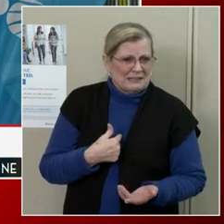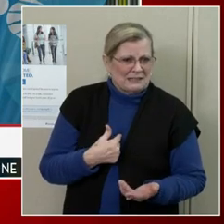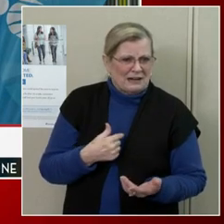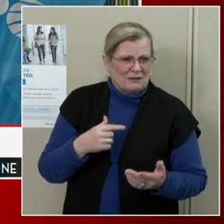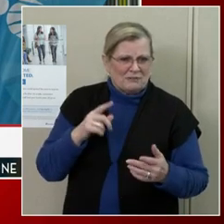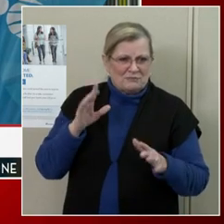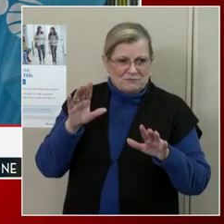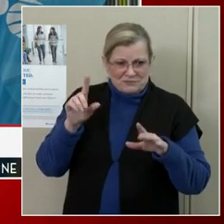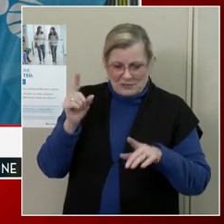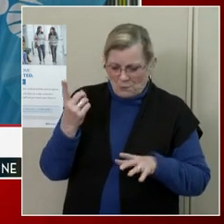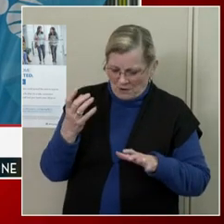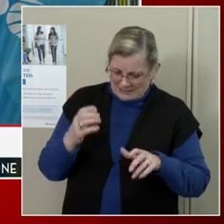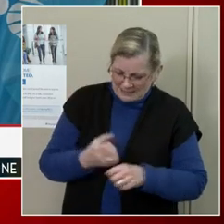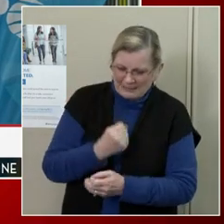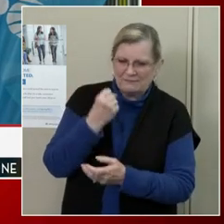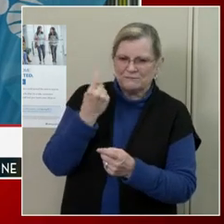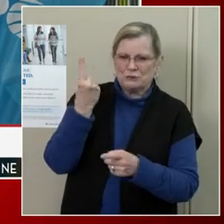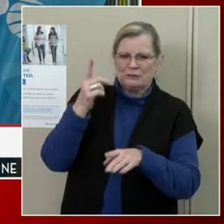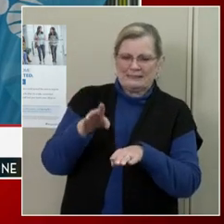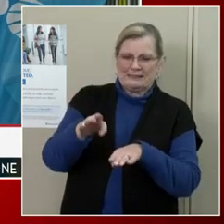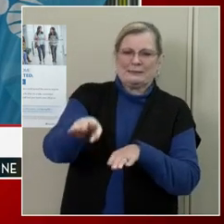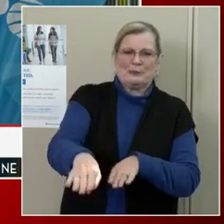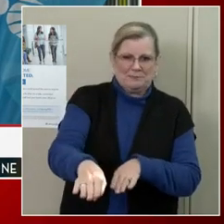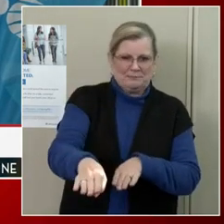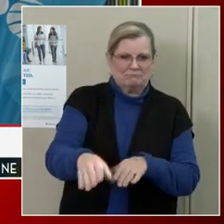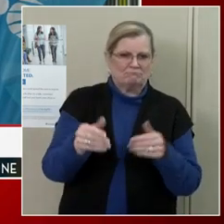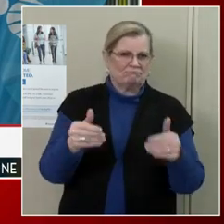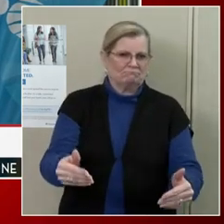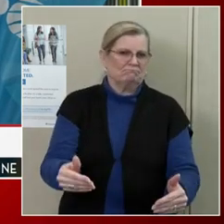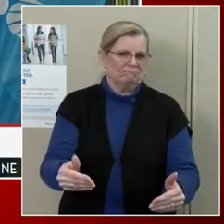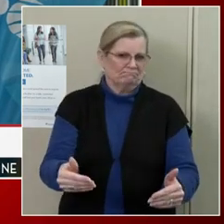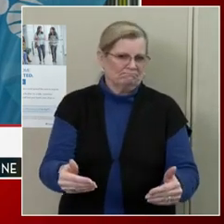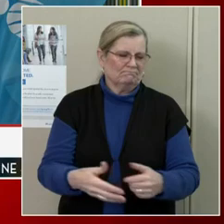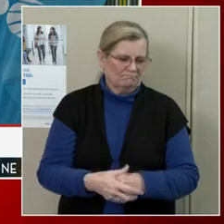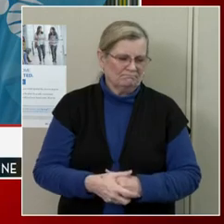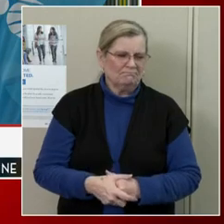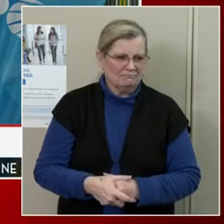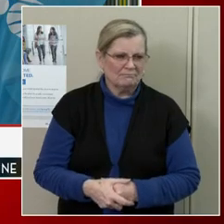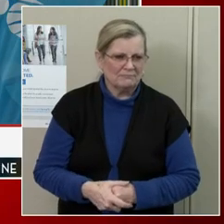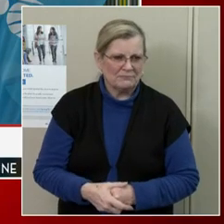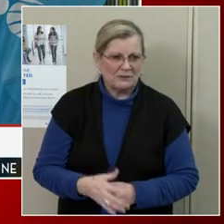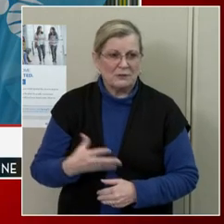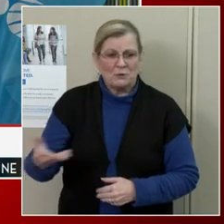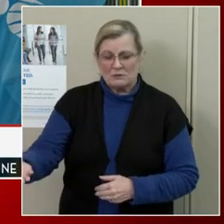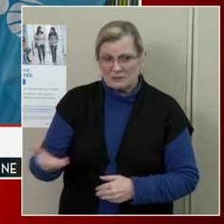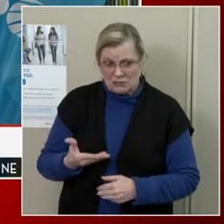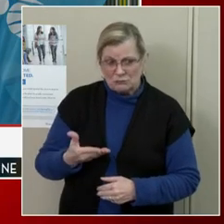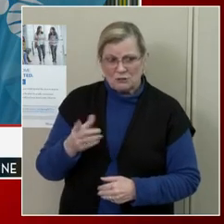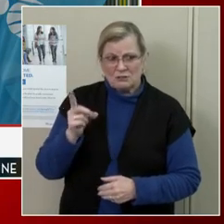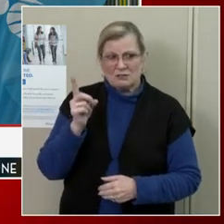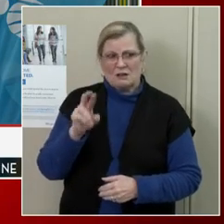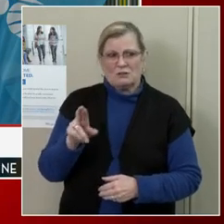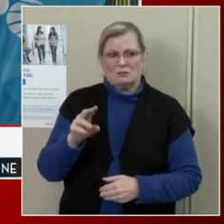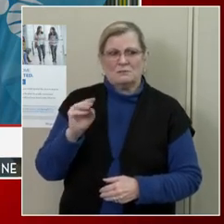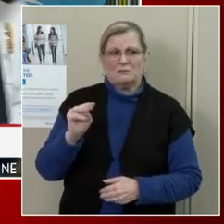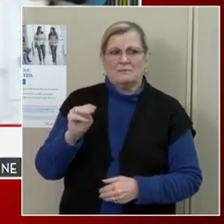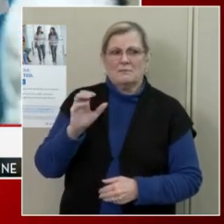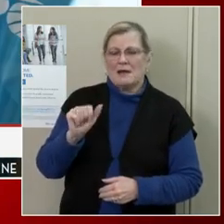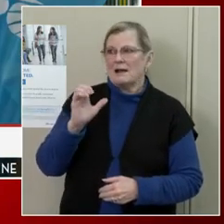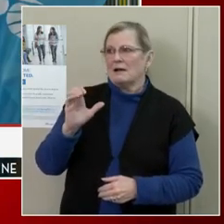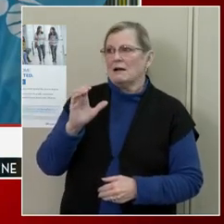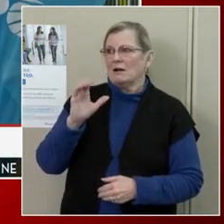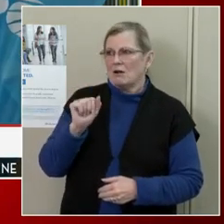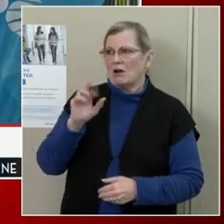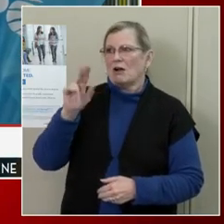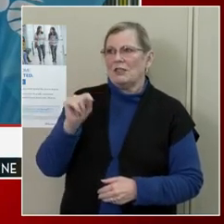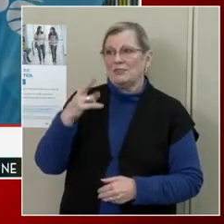recovery. And I'm going to introduce Dr. McCarthy. Yes.